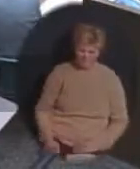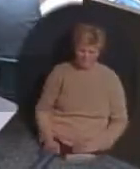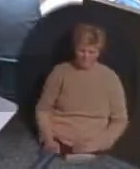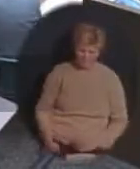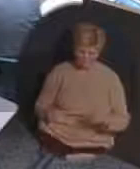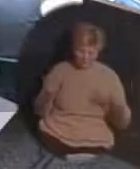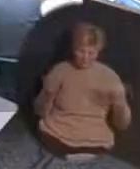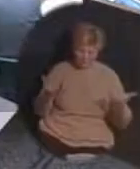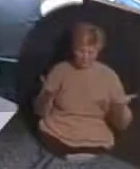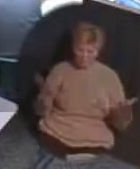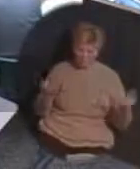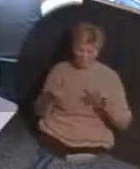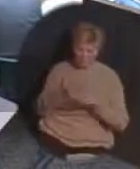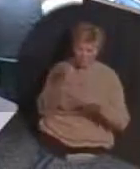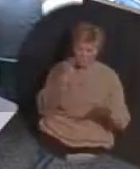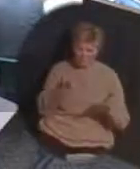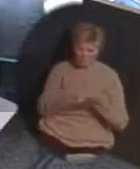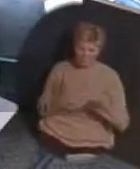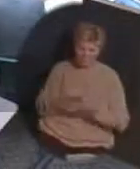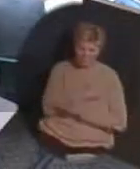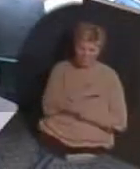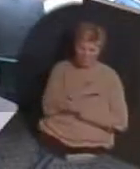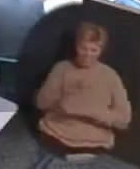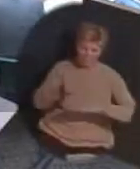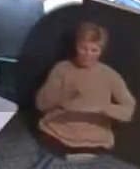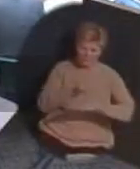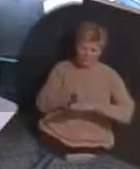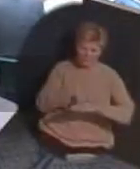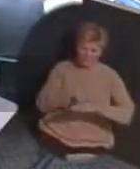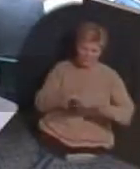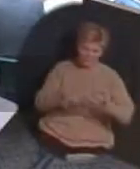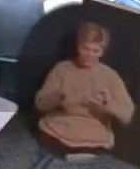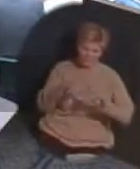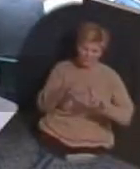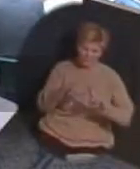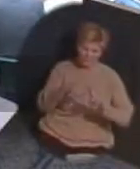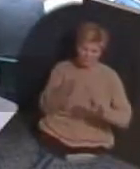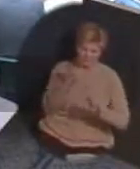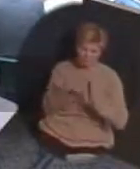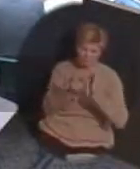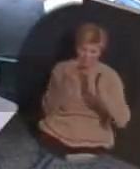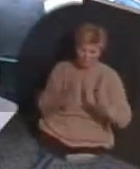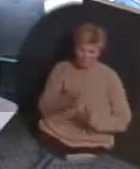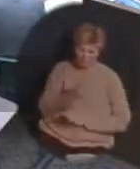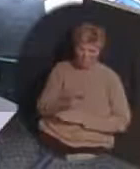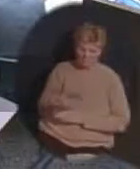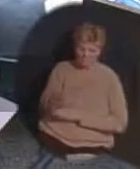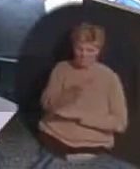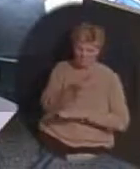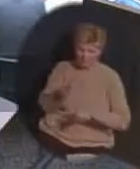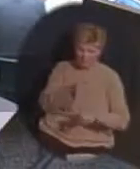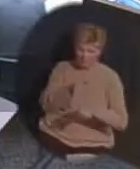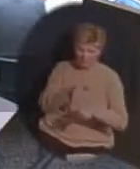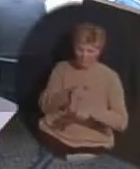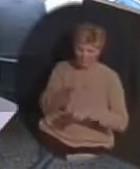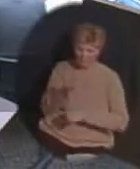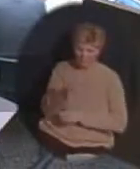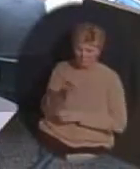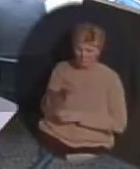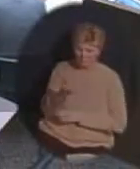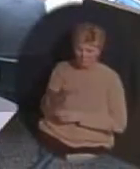Now we'd like to recognize our National Merit finalists and their principals. And Dr. Sanders, please stay up there.